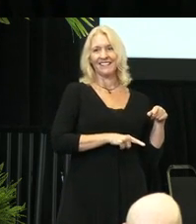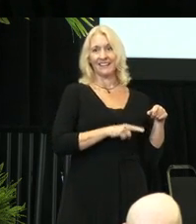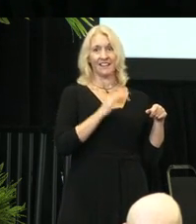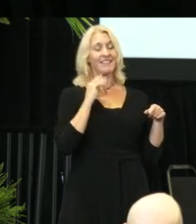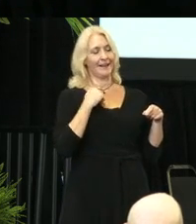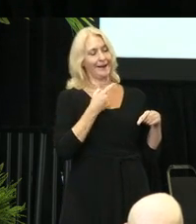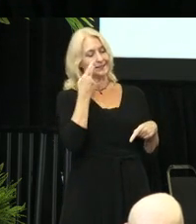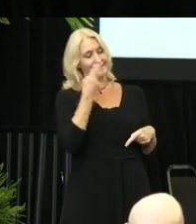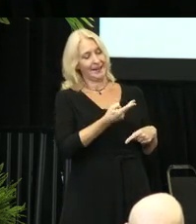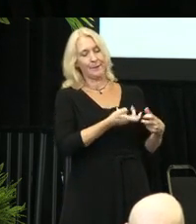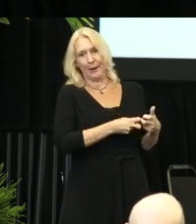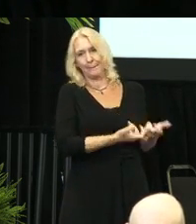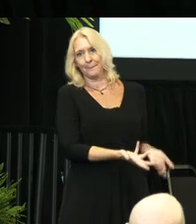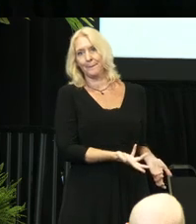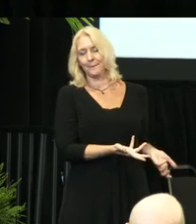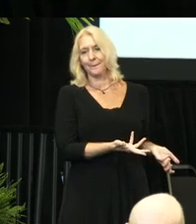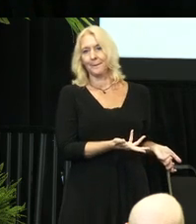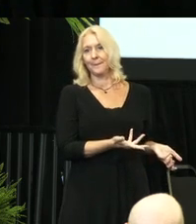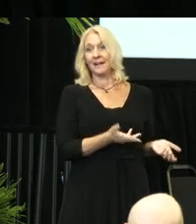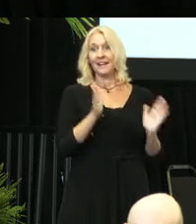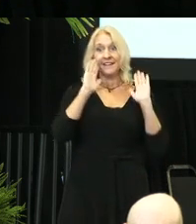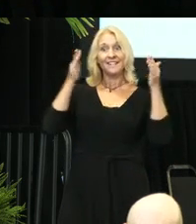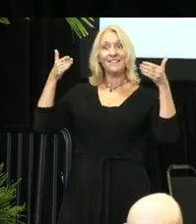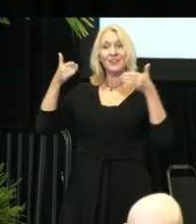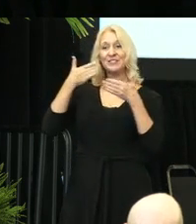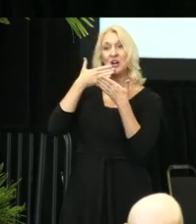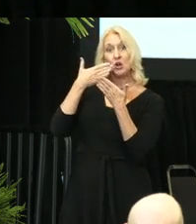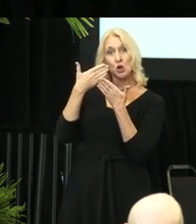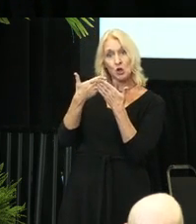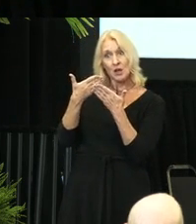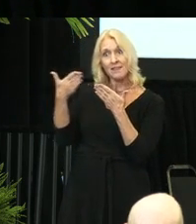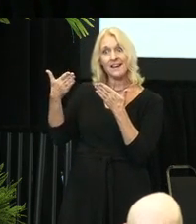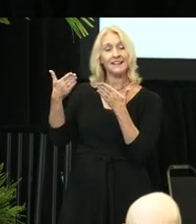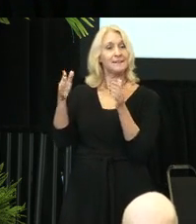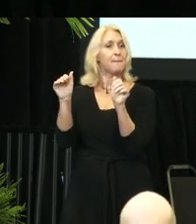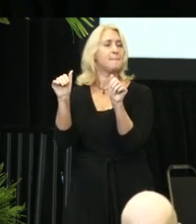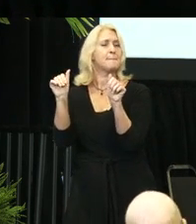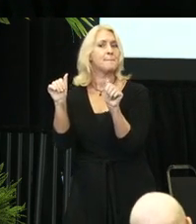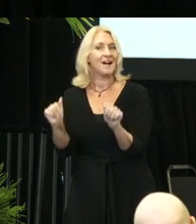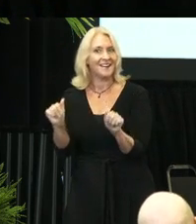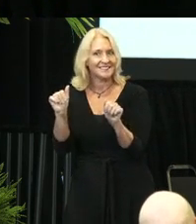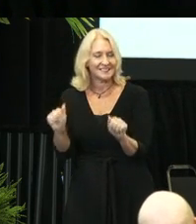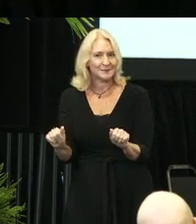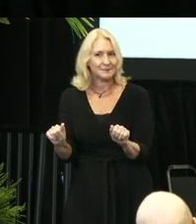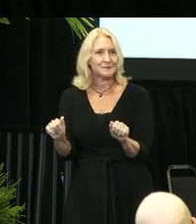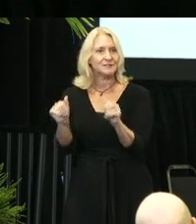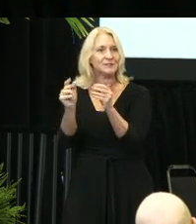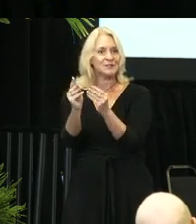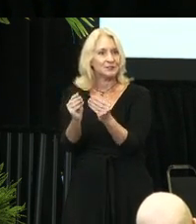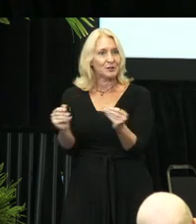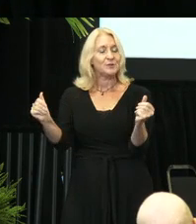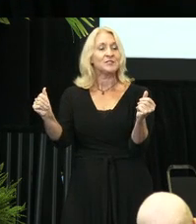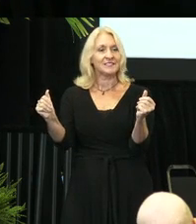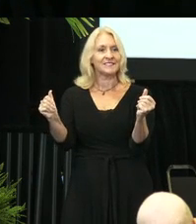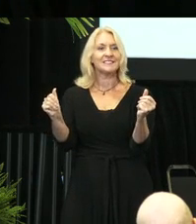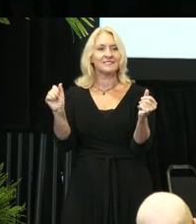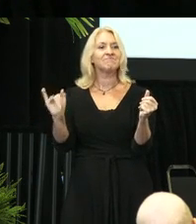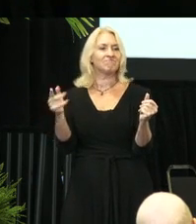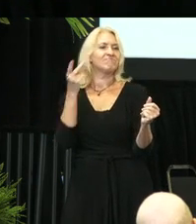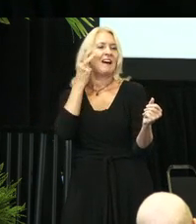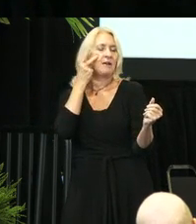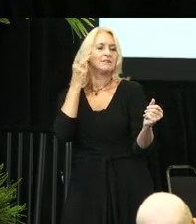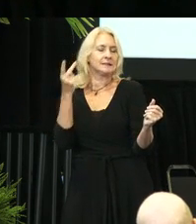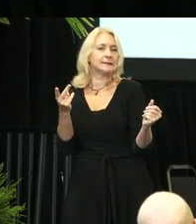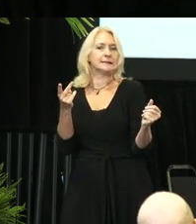appear. If I focus on goodness and possible solutions, indeed, they